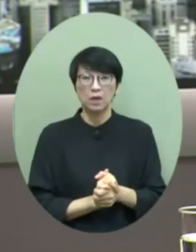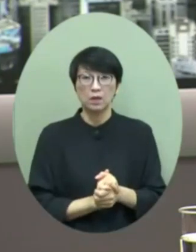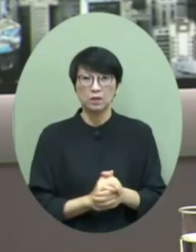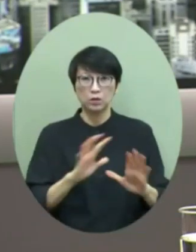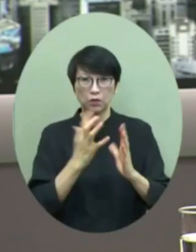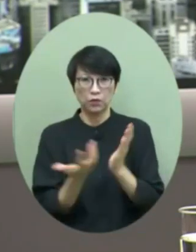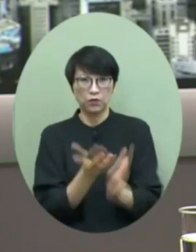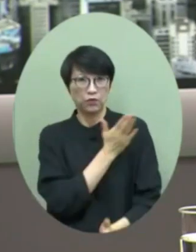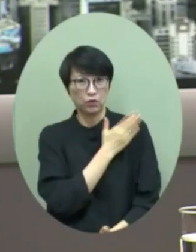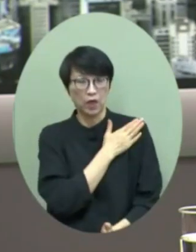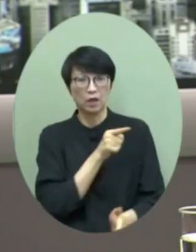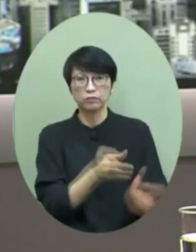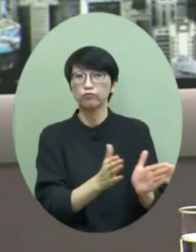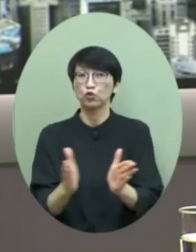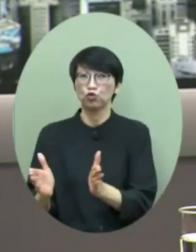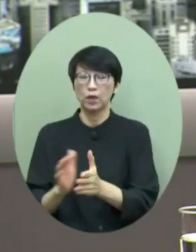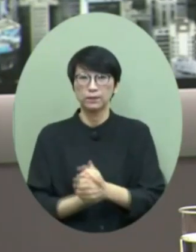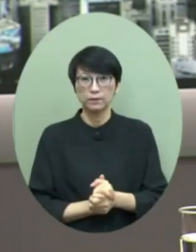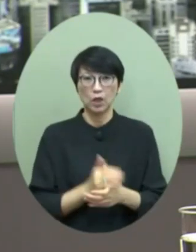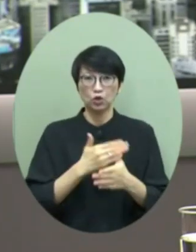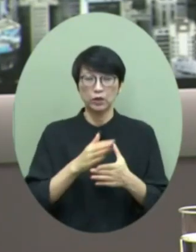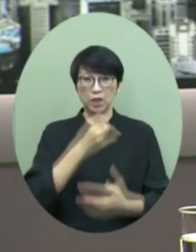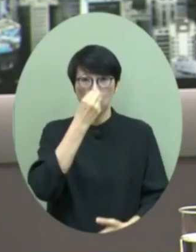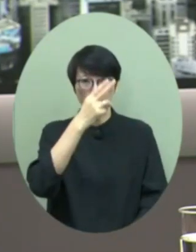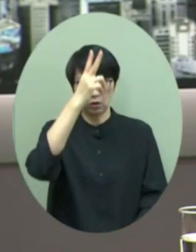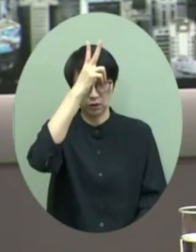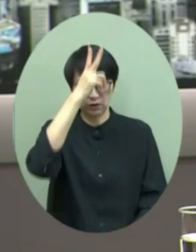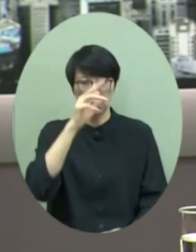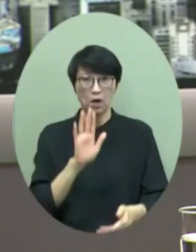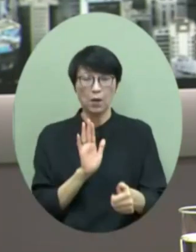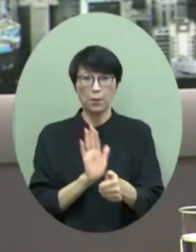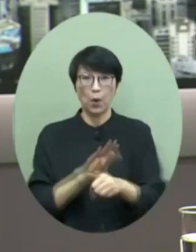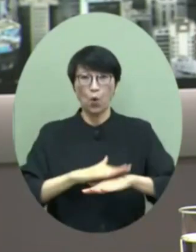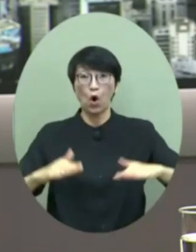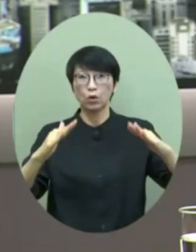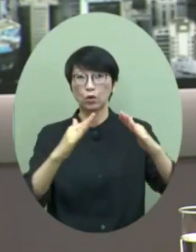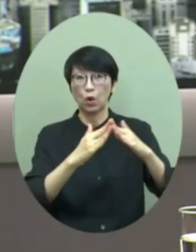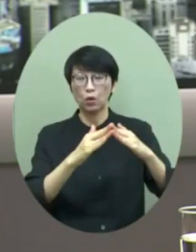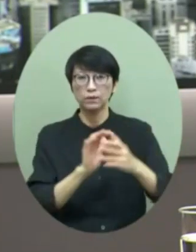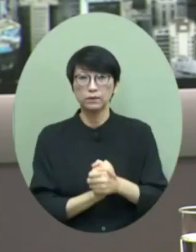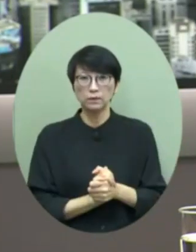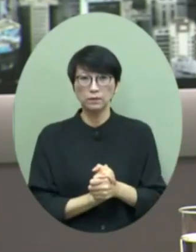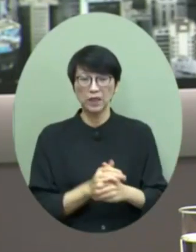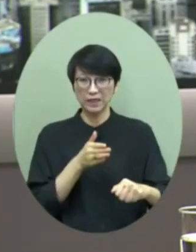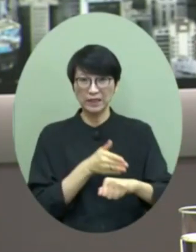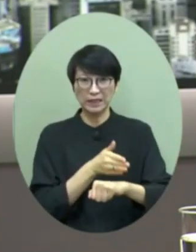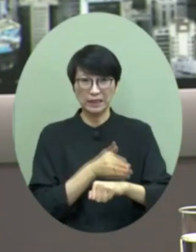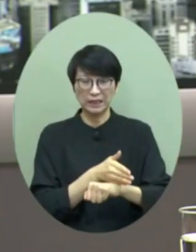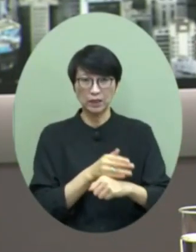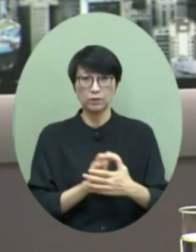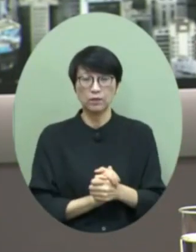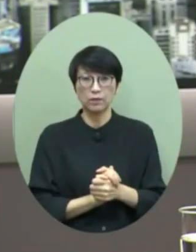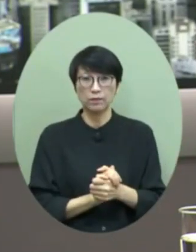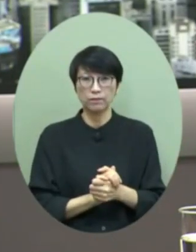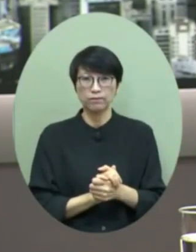could be handled appropriately by the relevant authorities. So the SL government, in